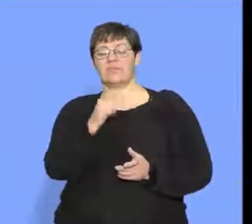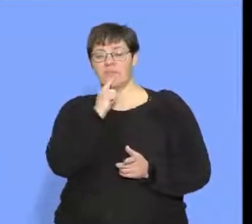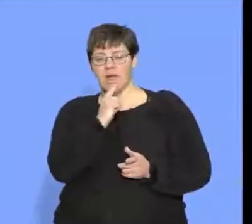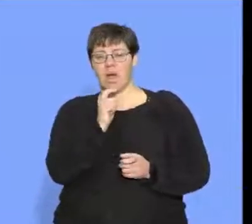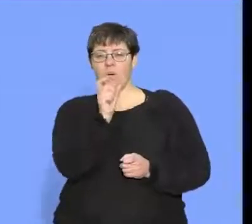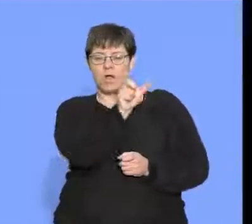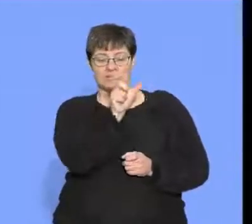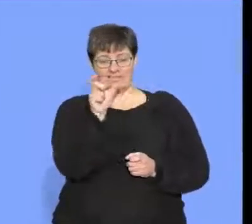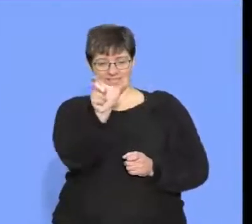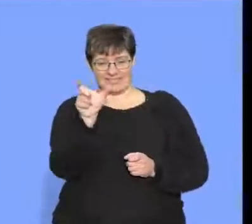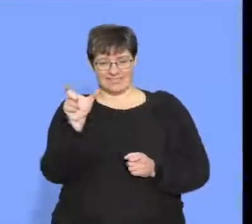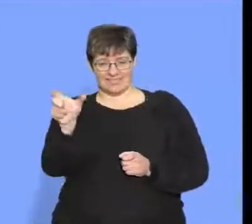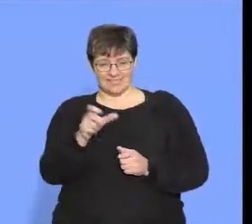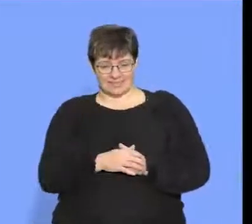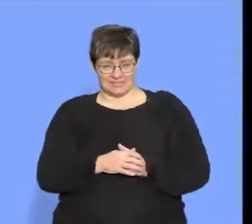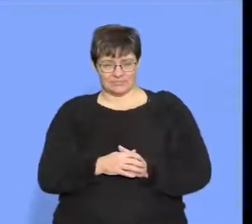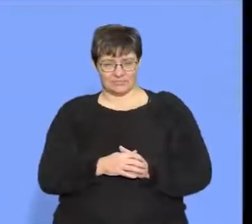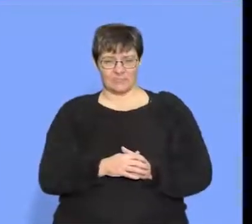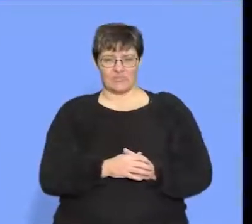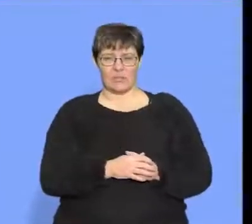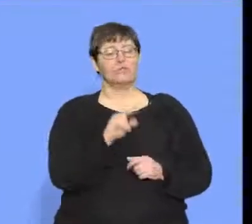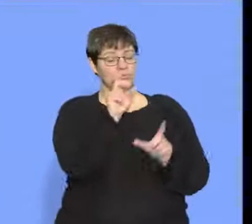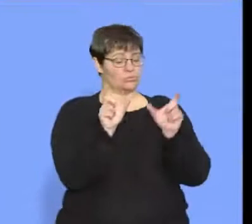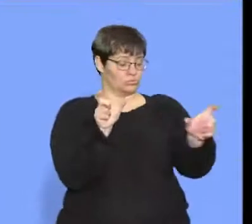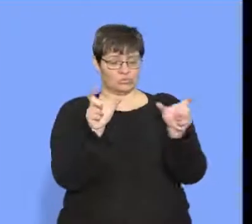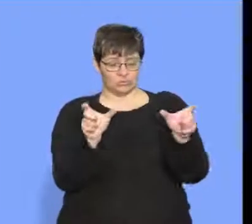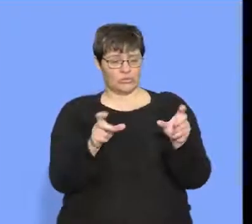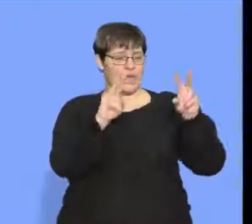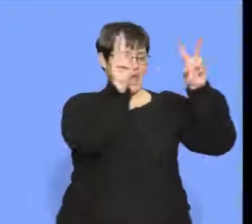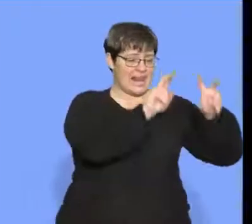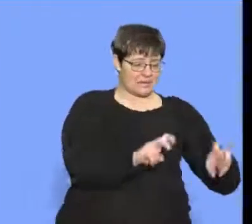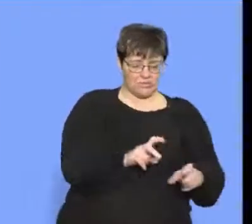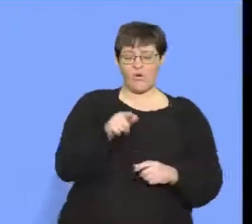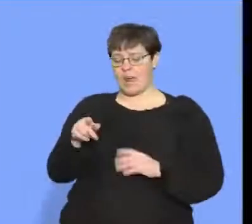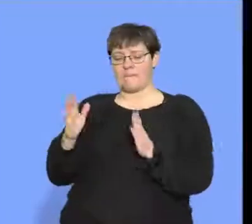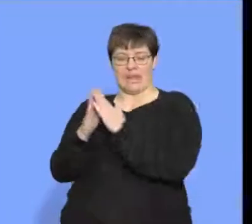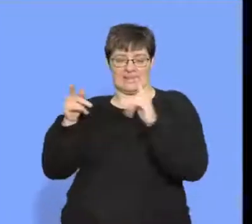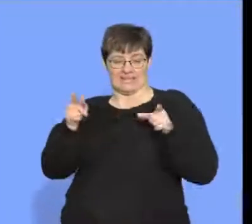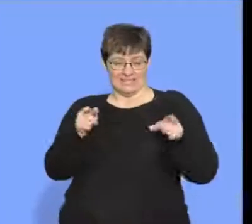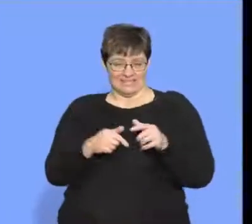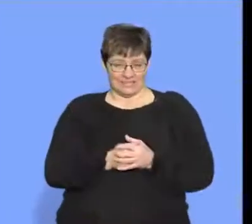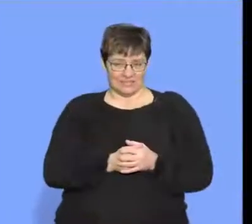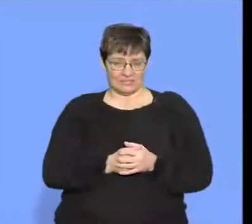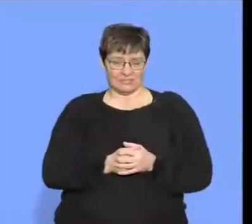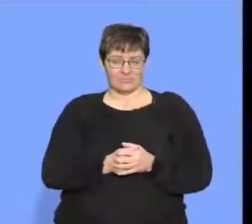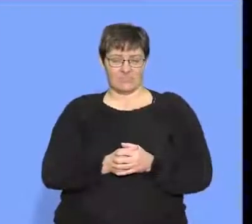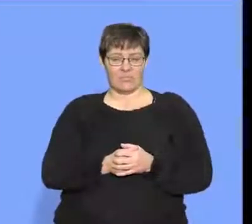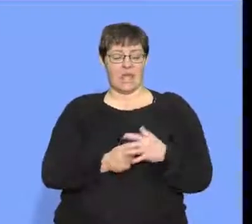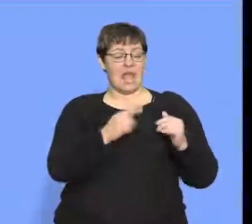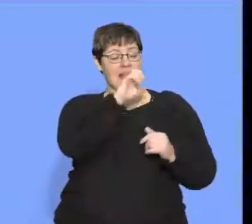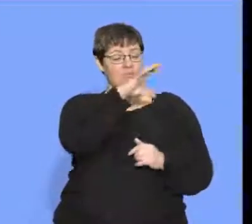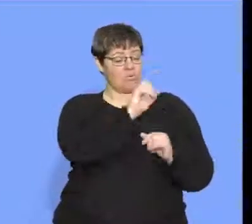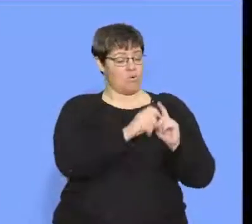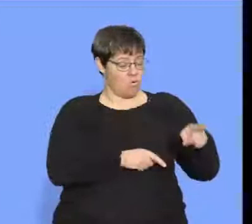To break the word into components. Two obvious components here are electro and magnetic. Now, the